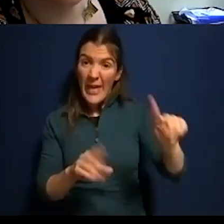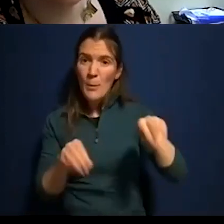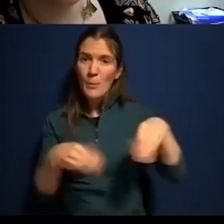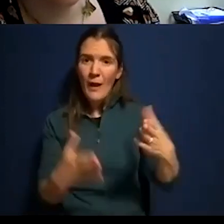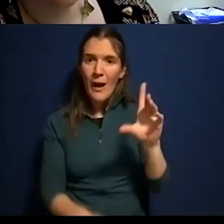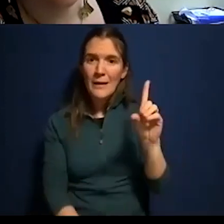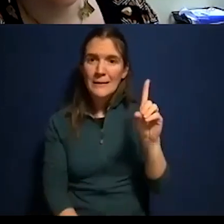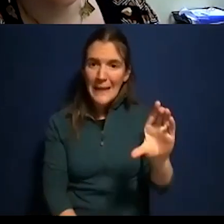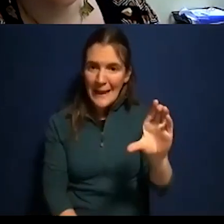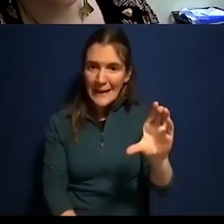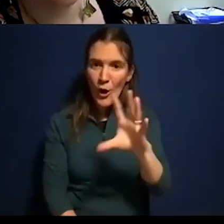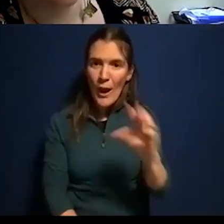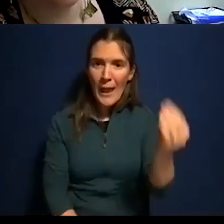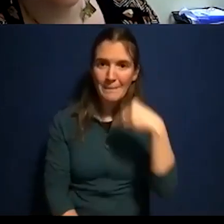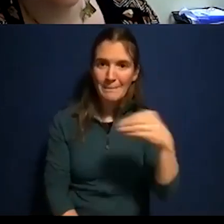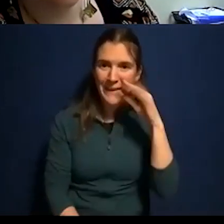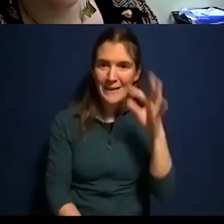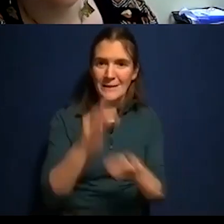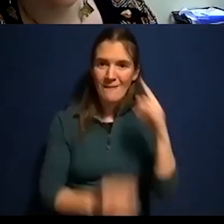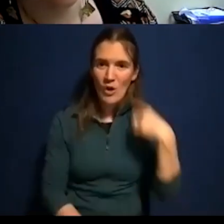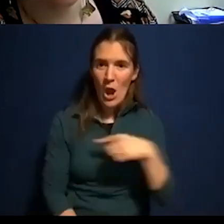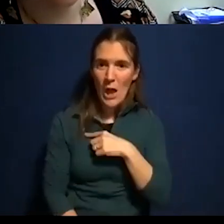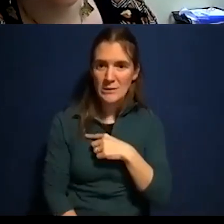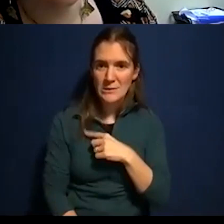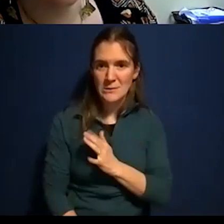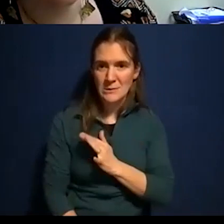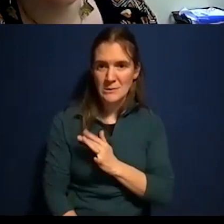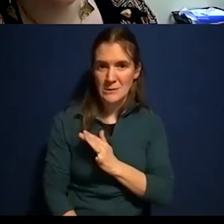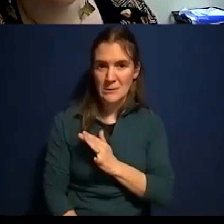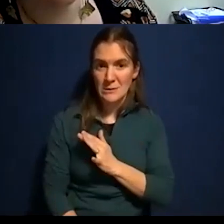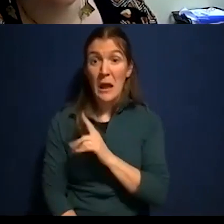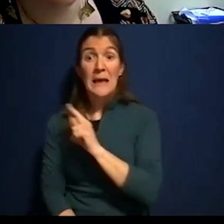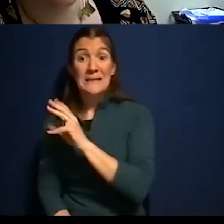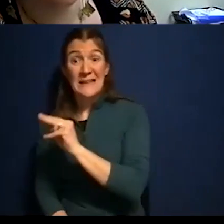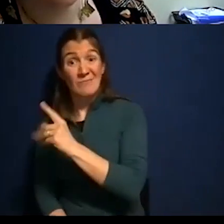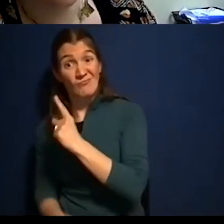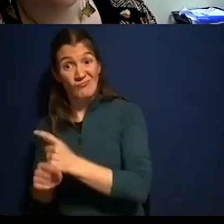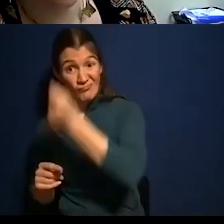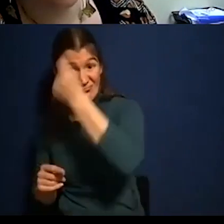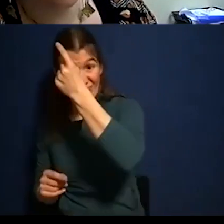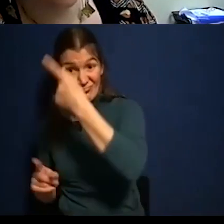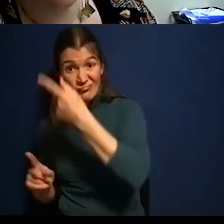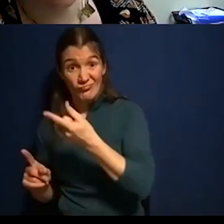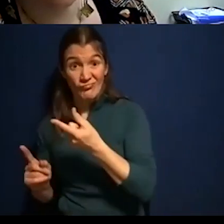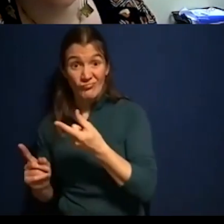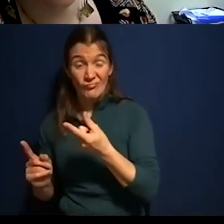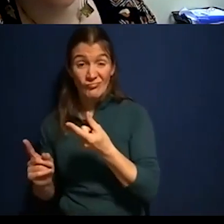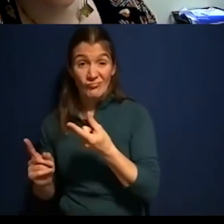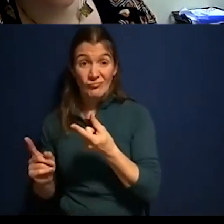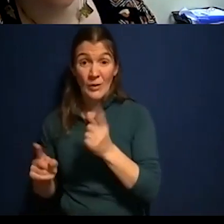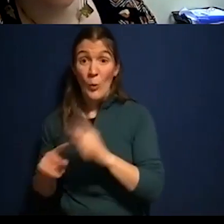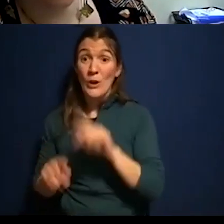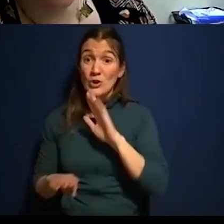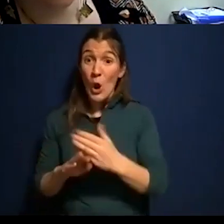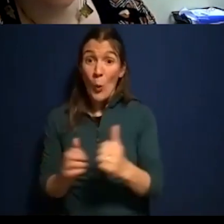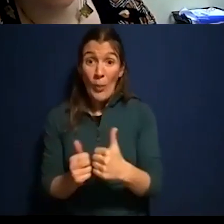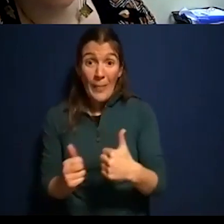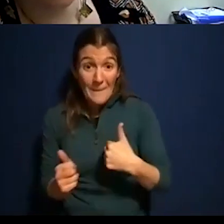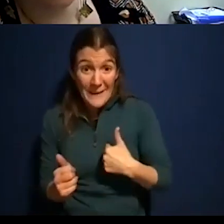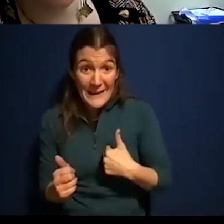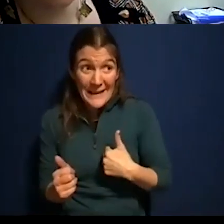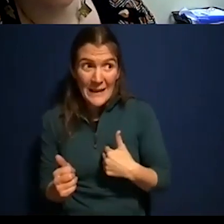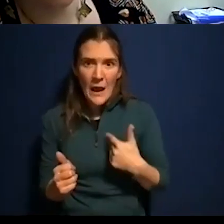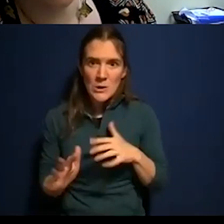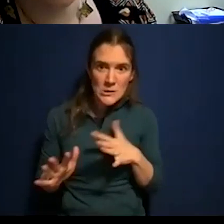meals in that aspect. And I understand what Tim is saying too, because, you know, when my daughter was with me, I just had to make